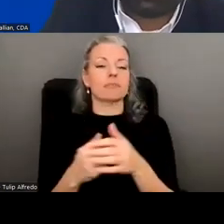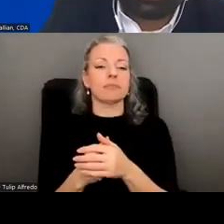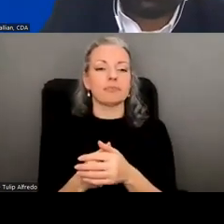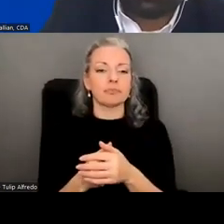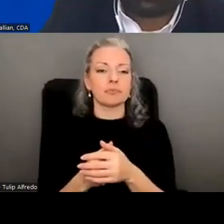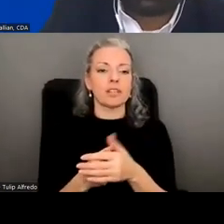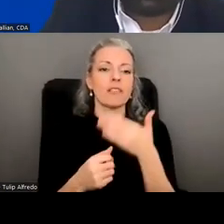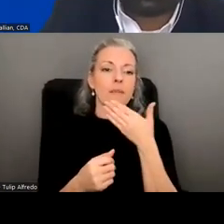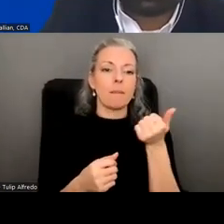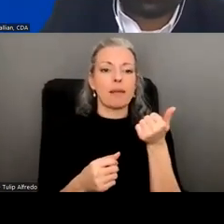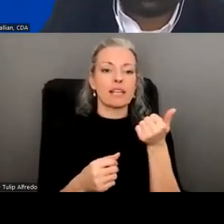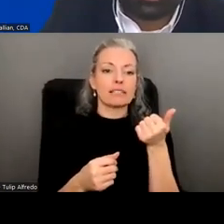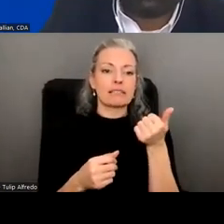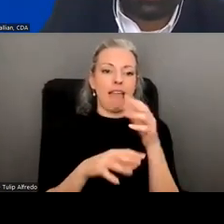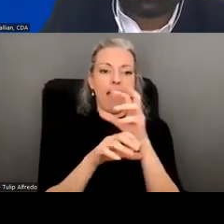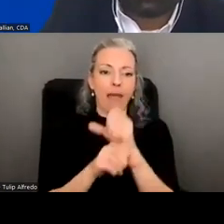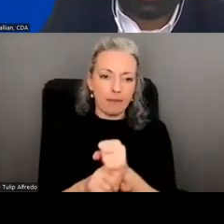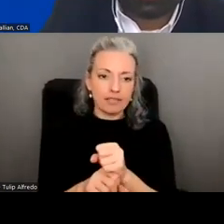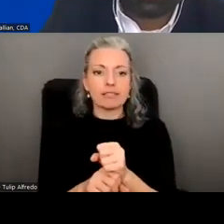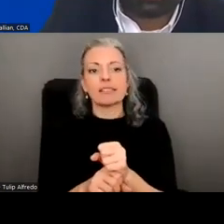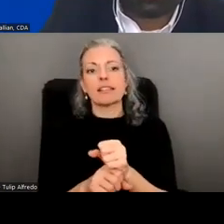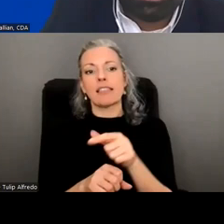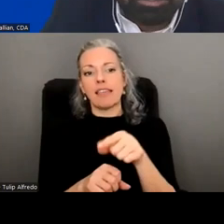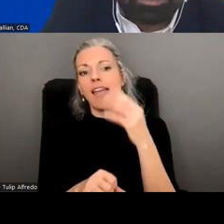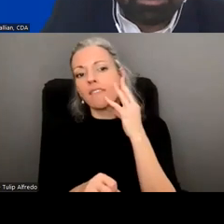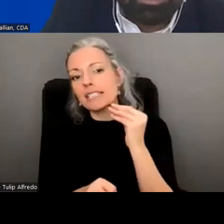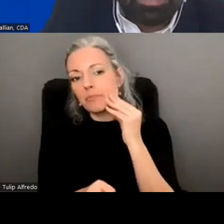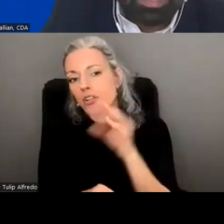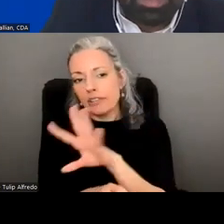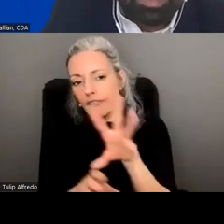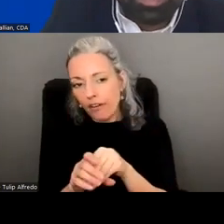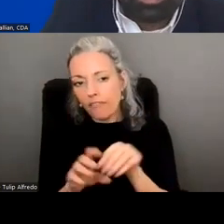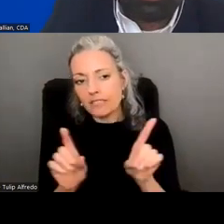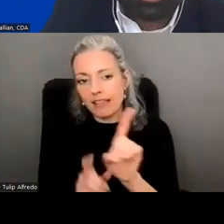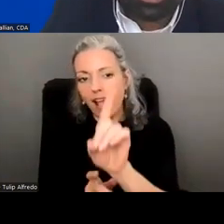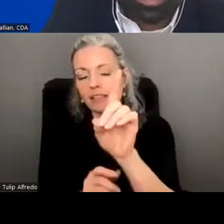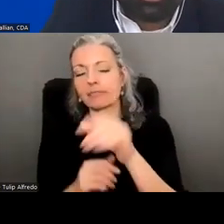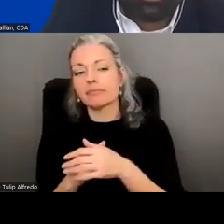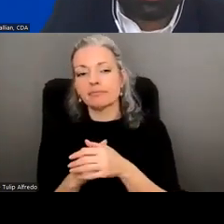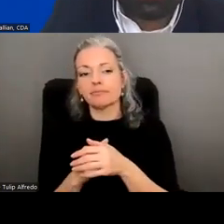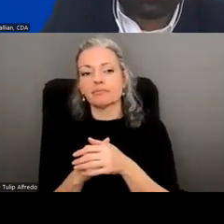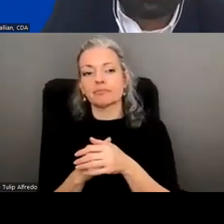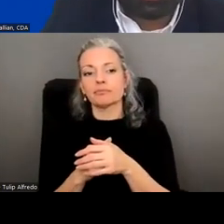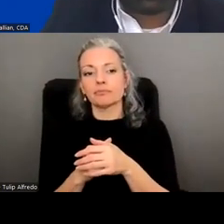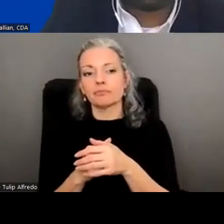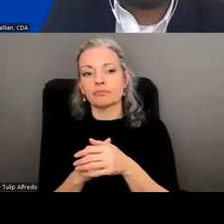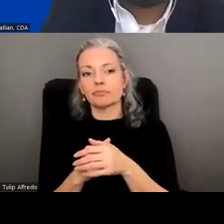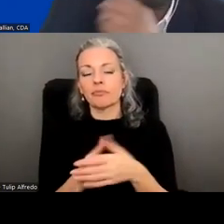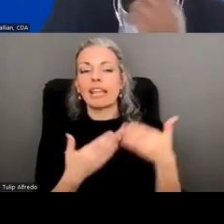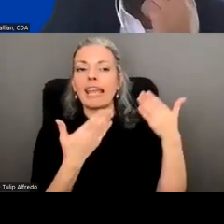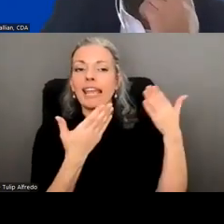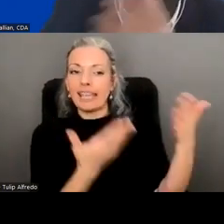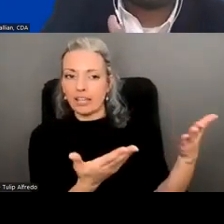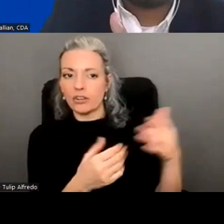practices, and they have a lot of experience in survey design. It's really proud of the survey. And then my final slide, if you could just move forward one